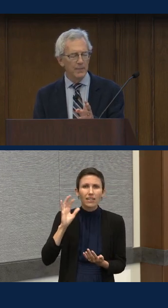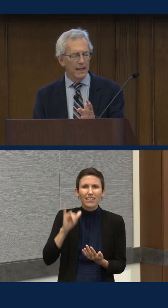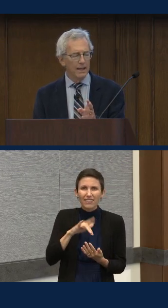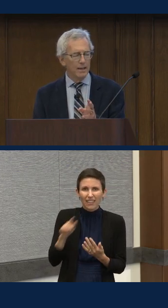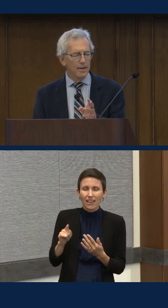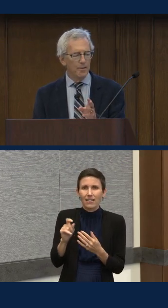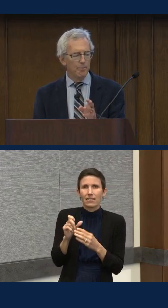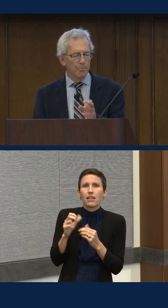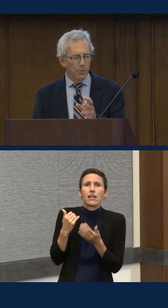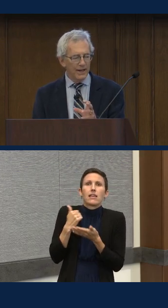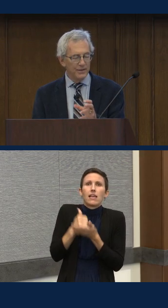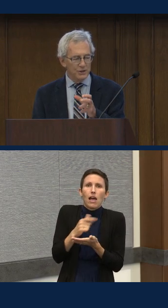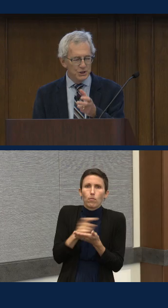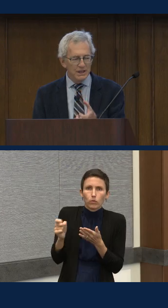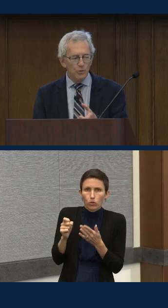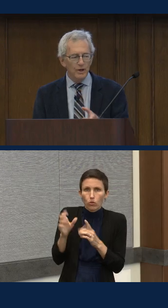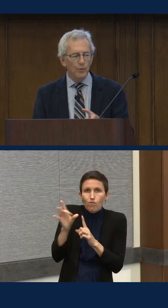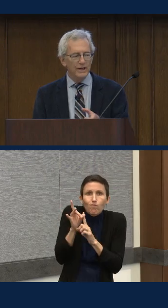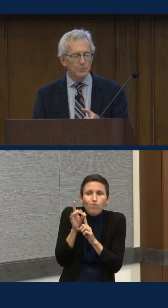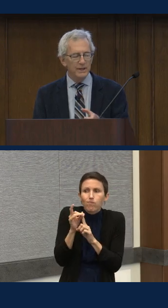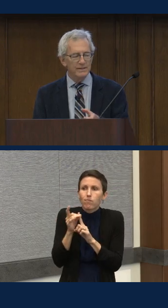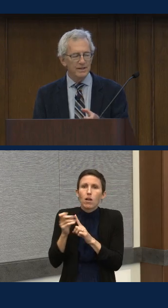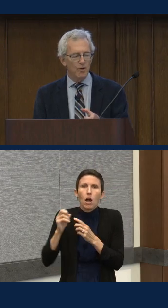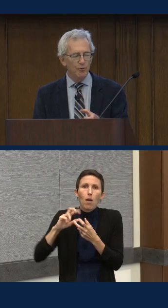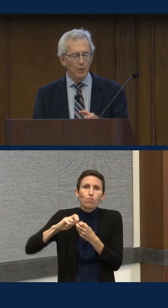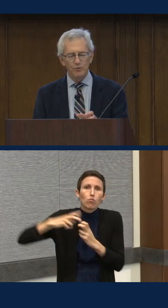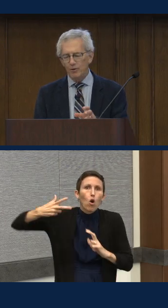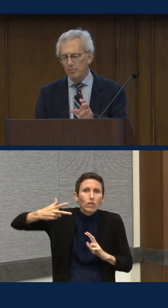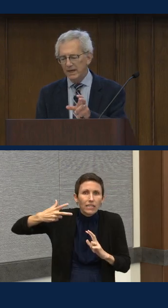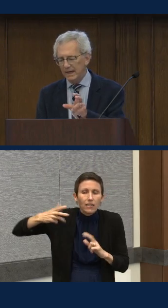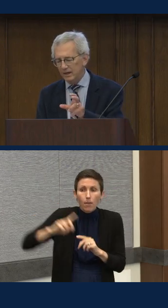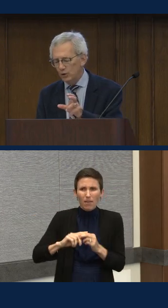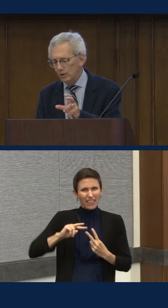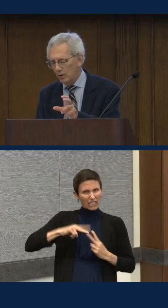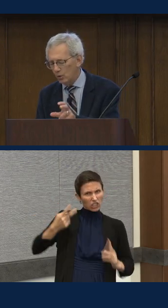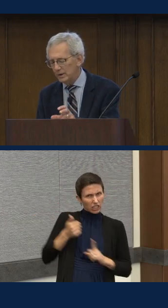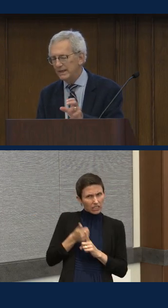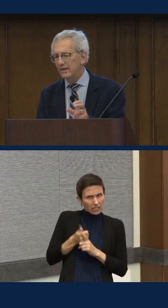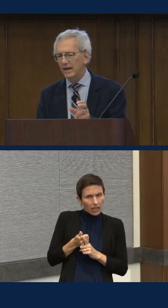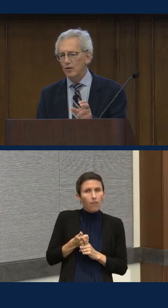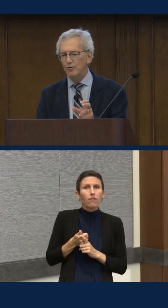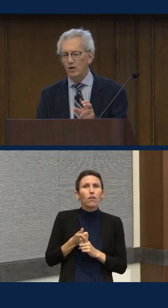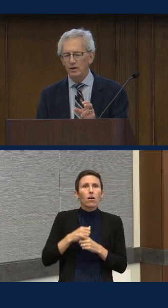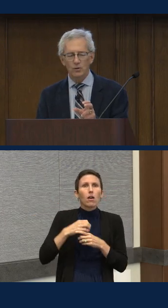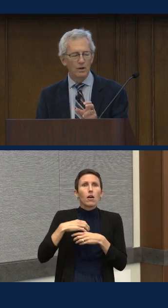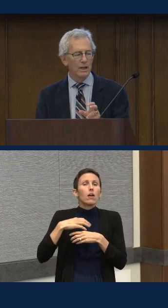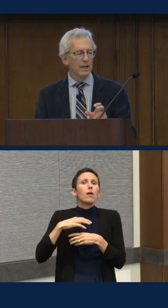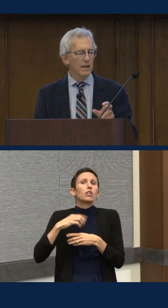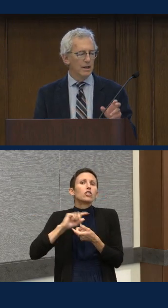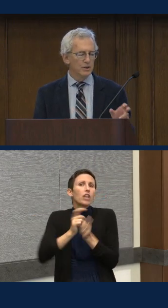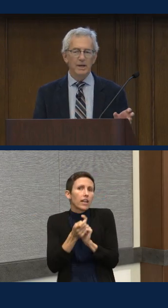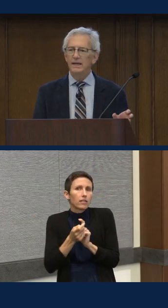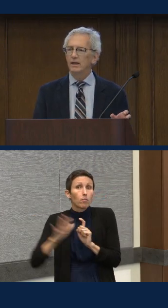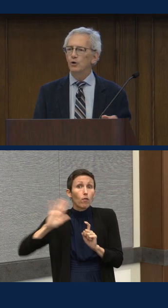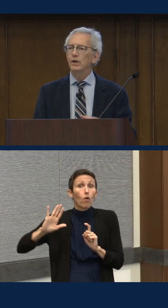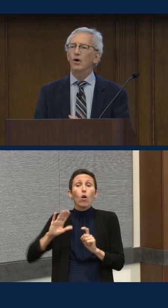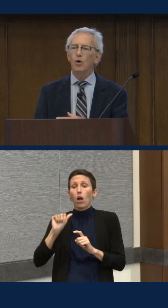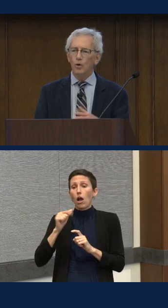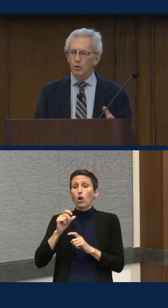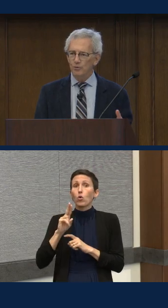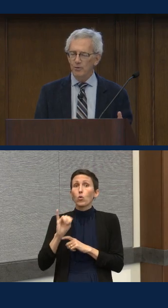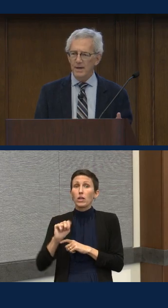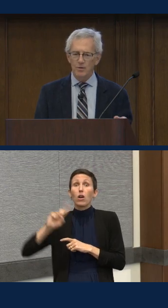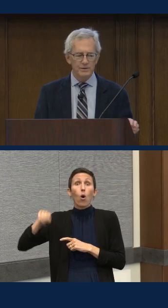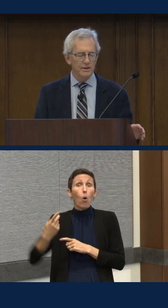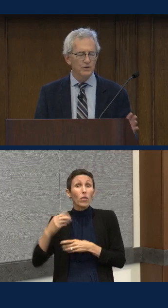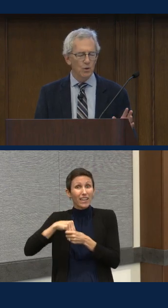protein. But the gene rearrangement itself went from making agouti only in the hair follicle to making agouti